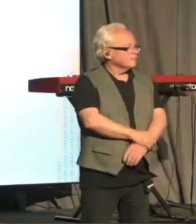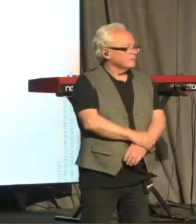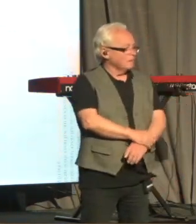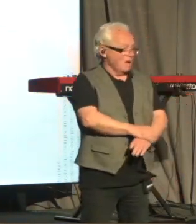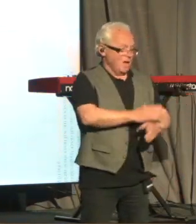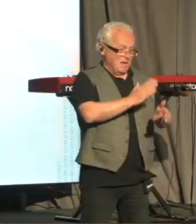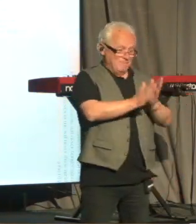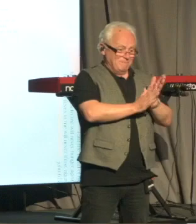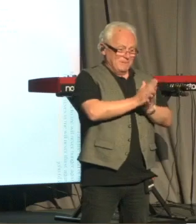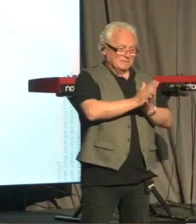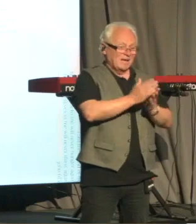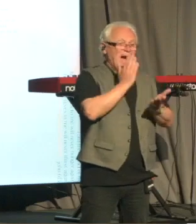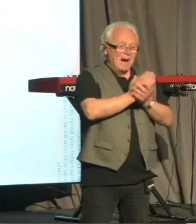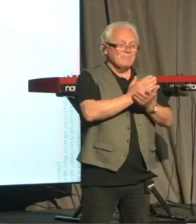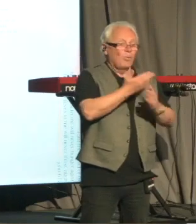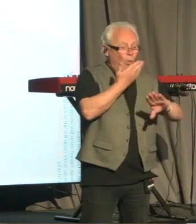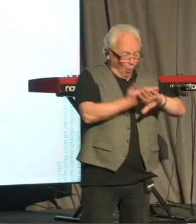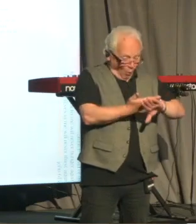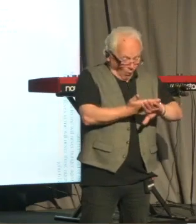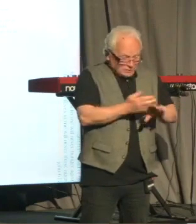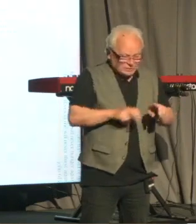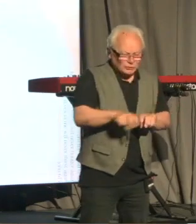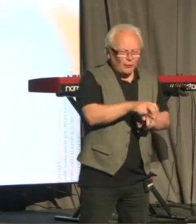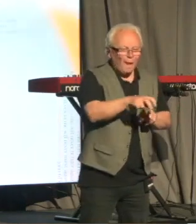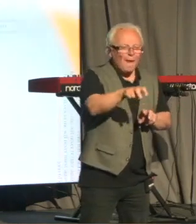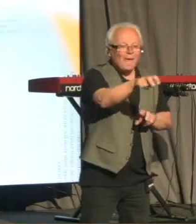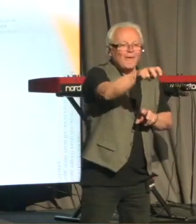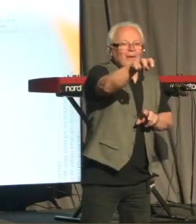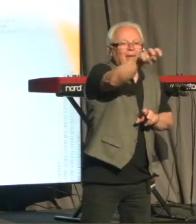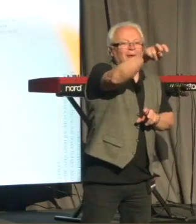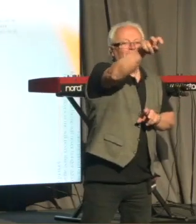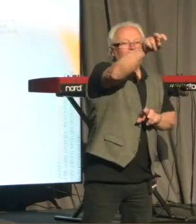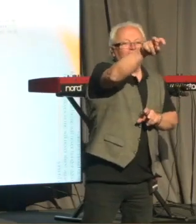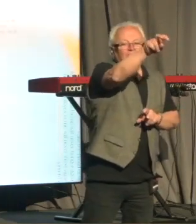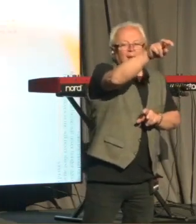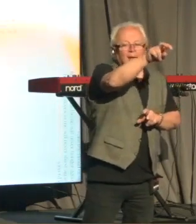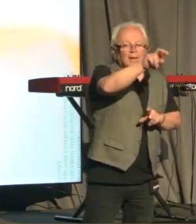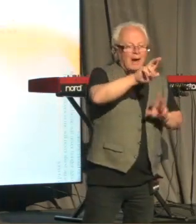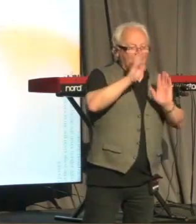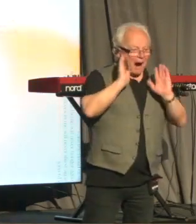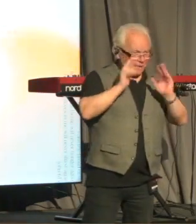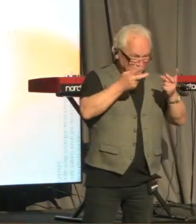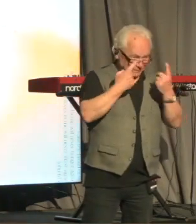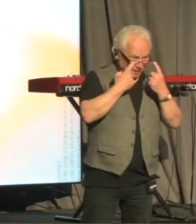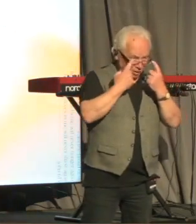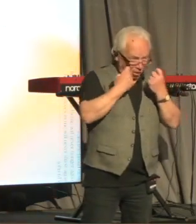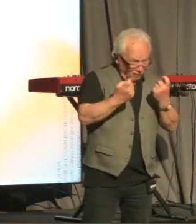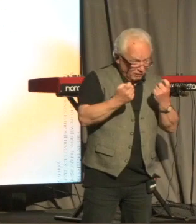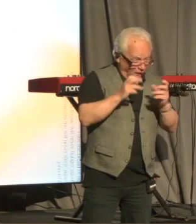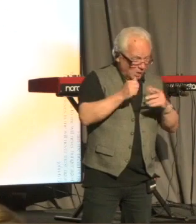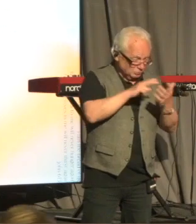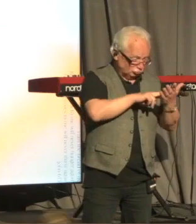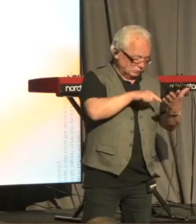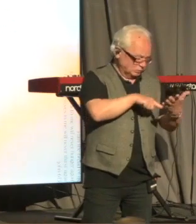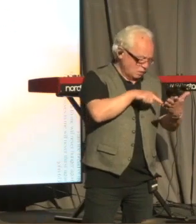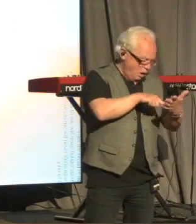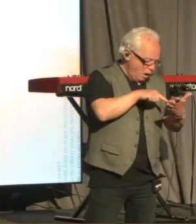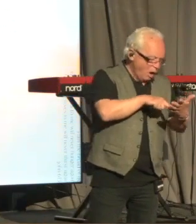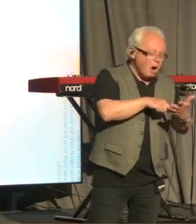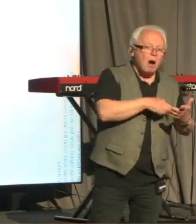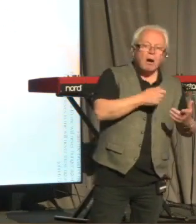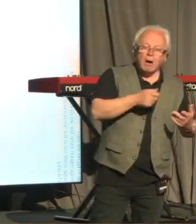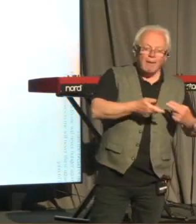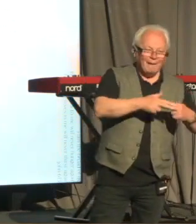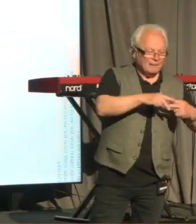Yeah. It's going to be a journey. See, we have to be careful how we read this. It says, he who comes to me